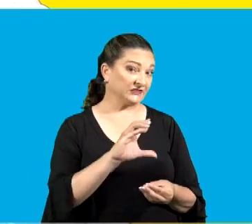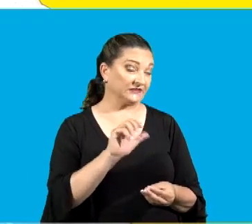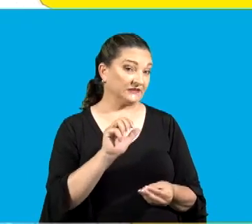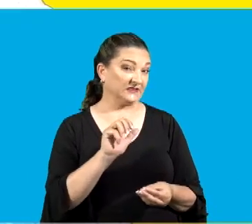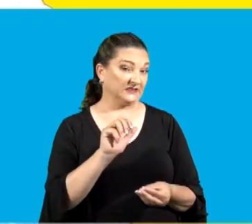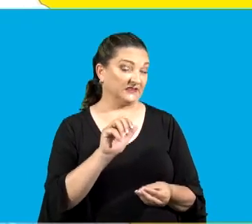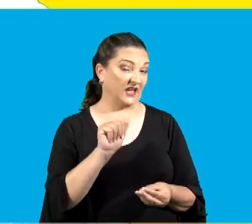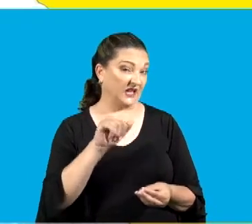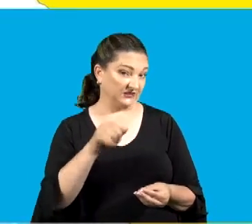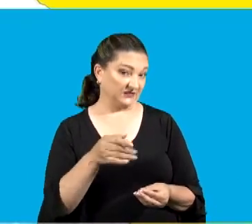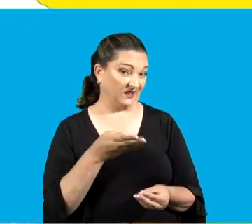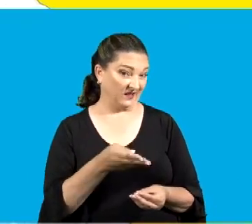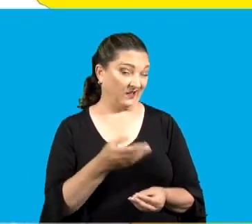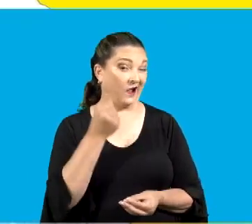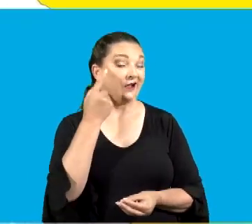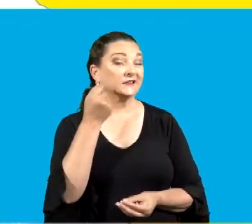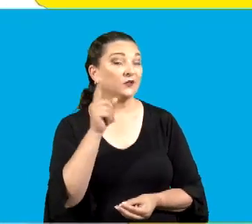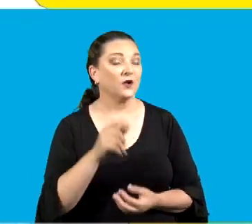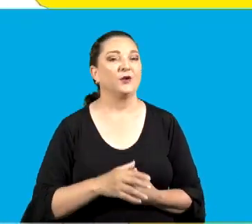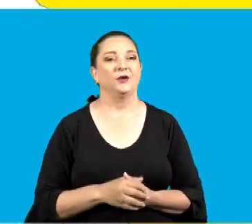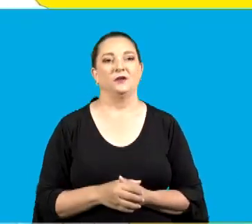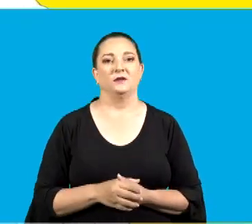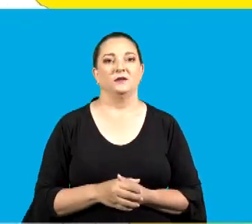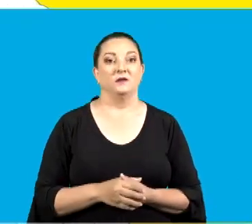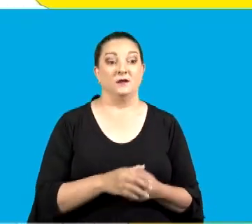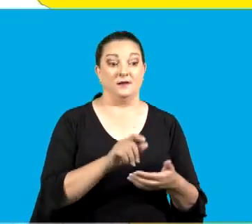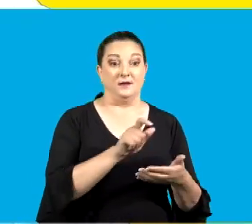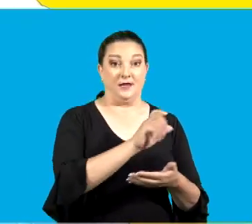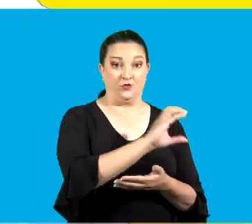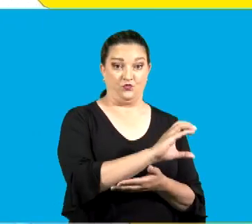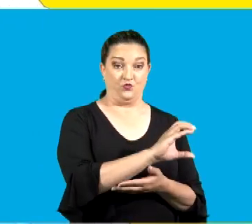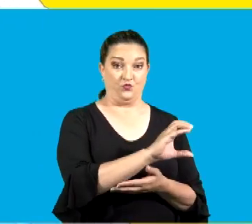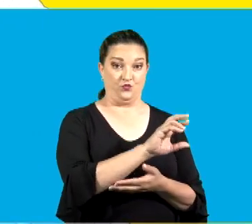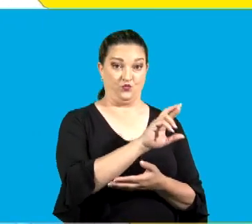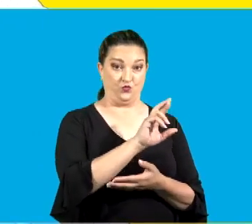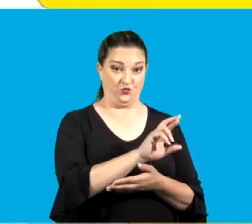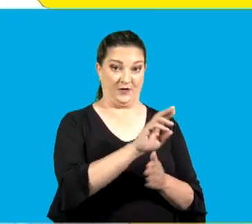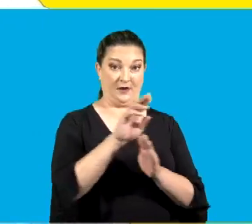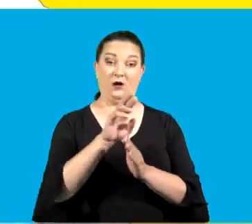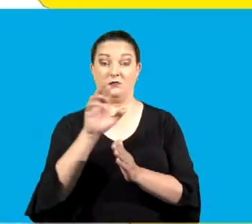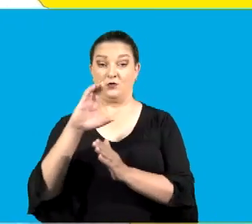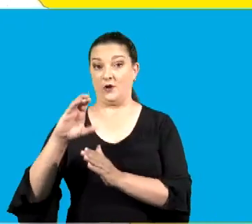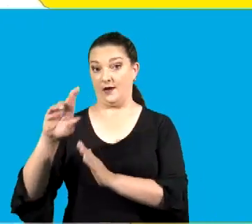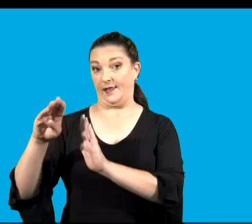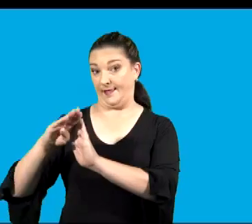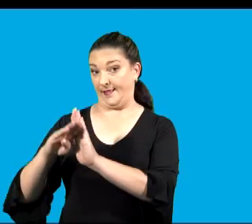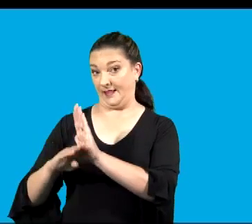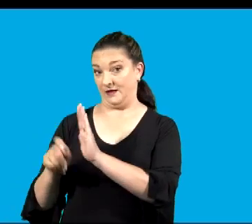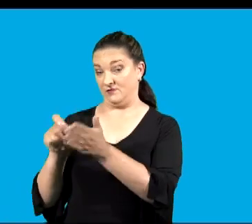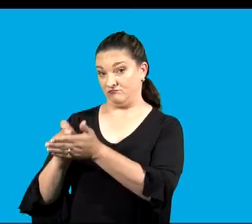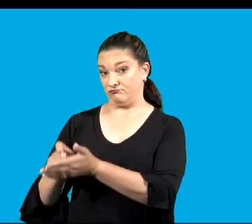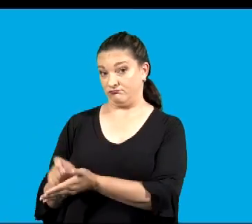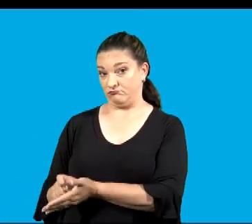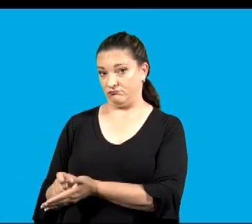CAJ, you have to understand that when we are recording in the creditors list, we